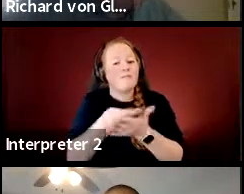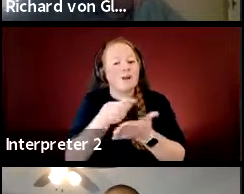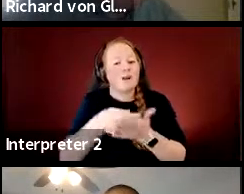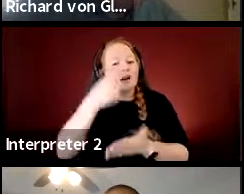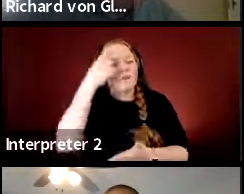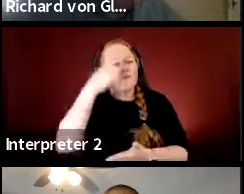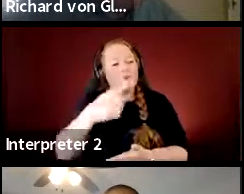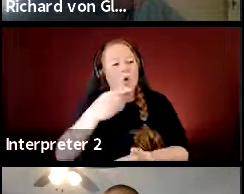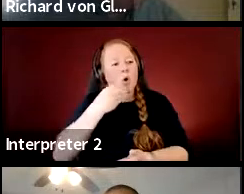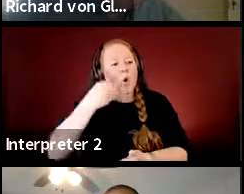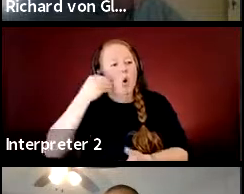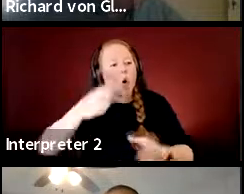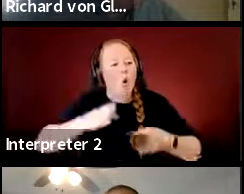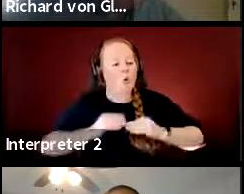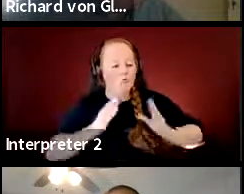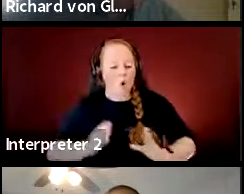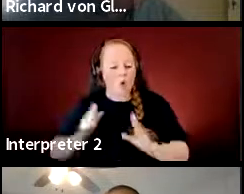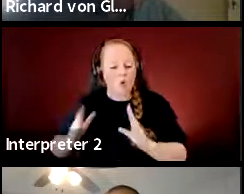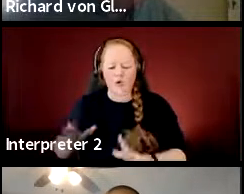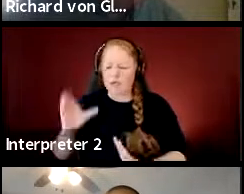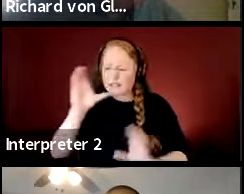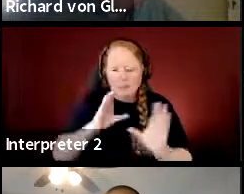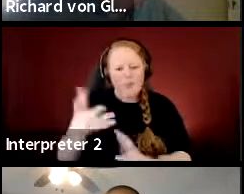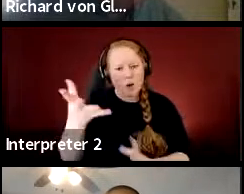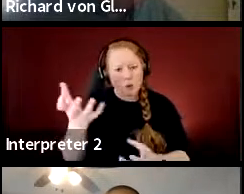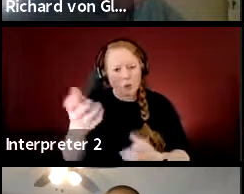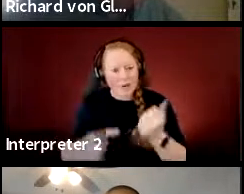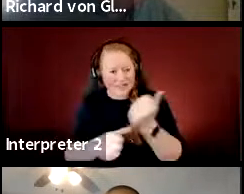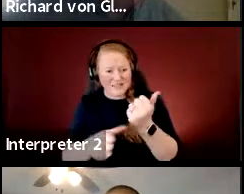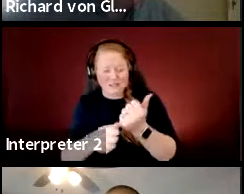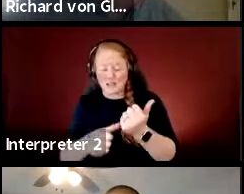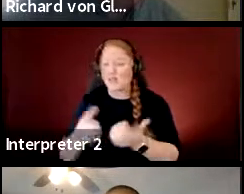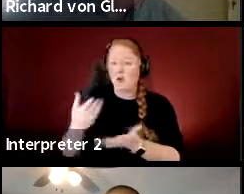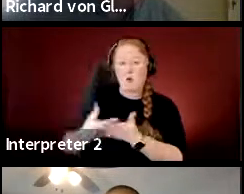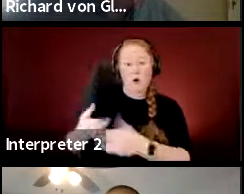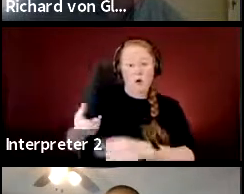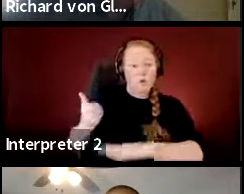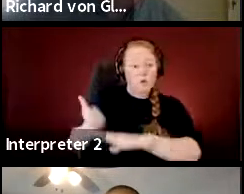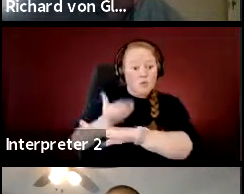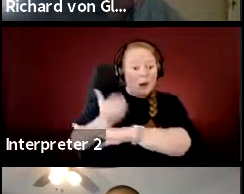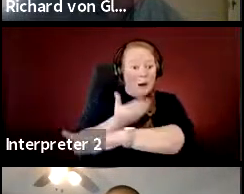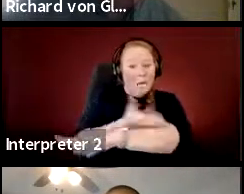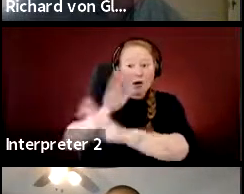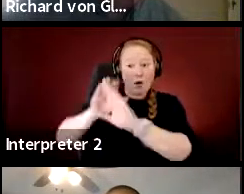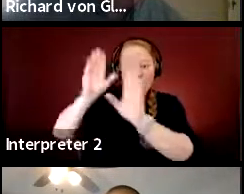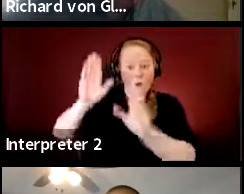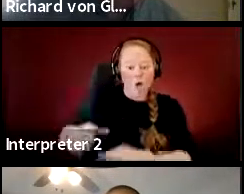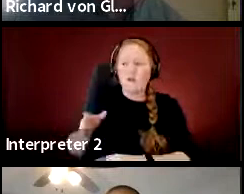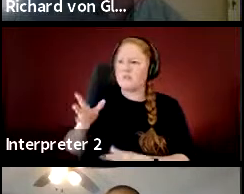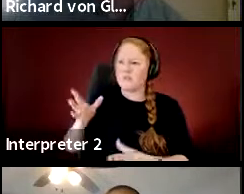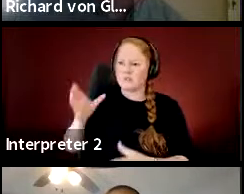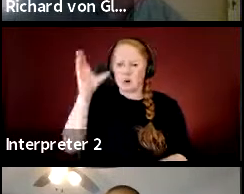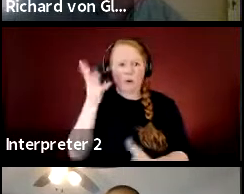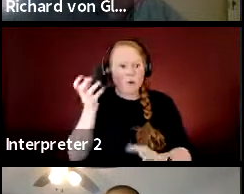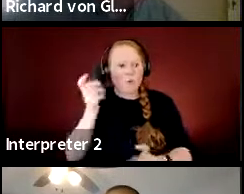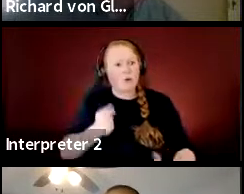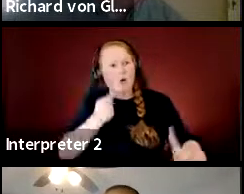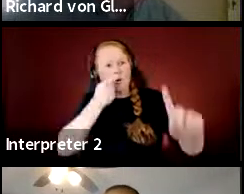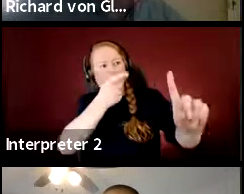seeking assistance and funding of home repairs as we seek to aim and